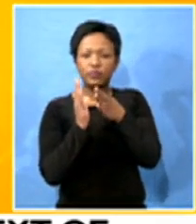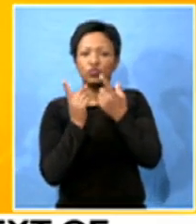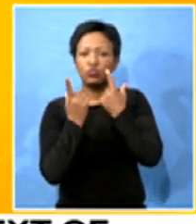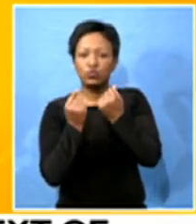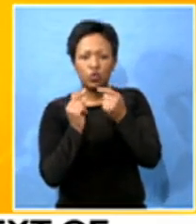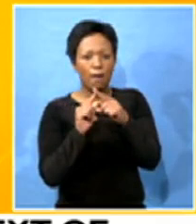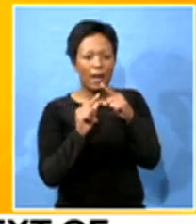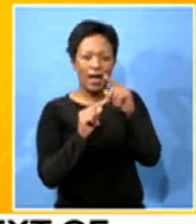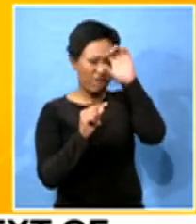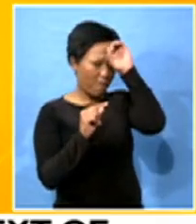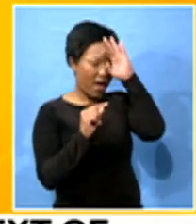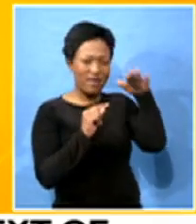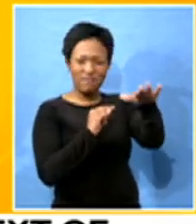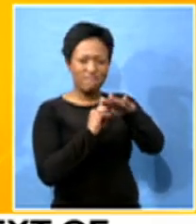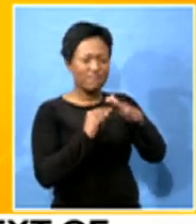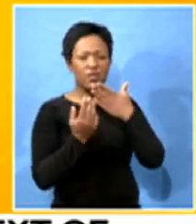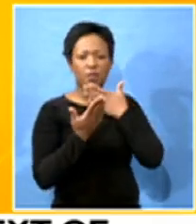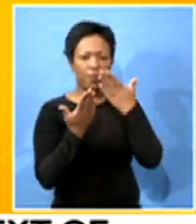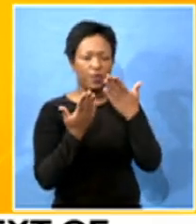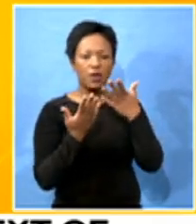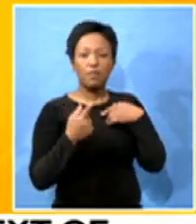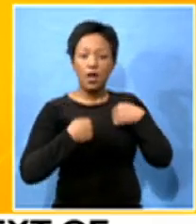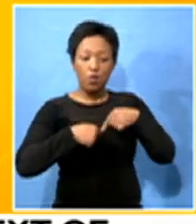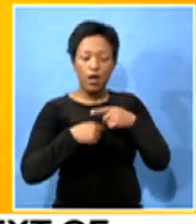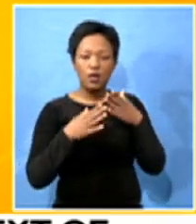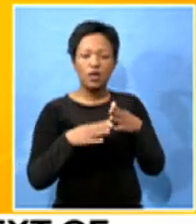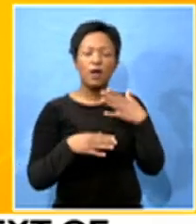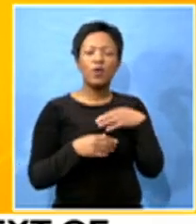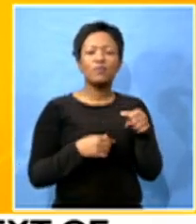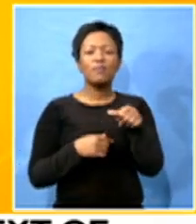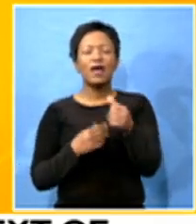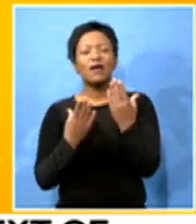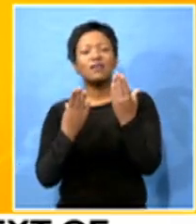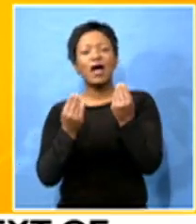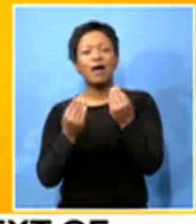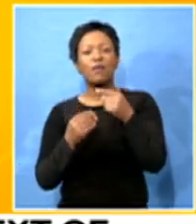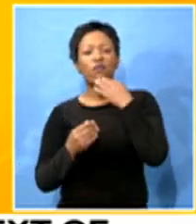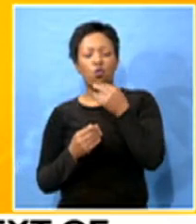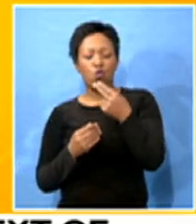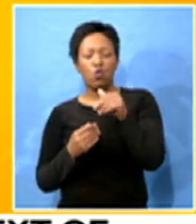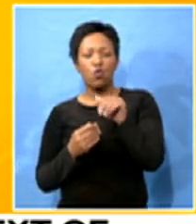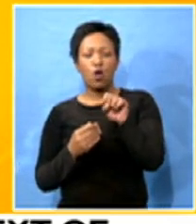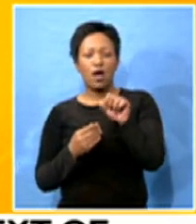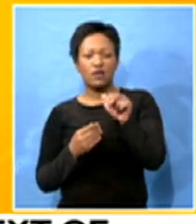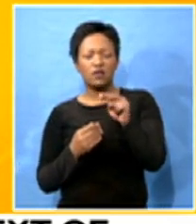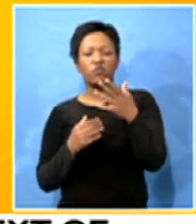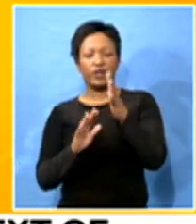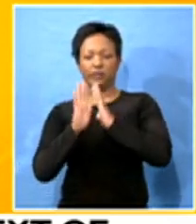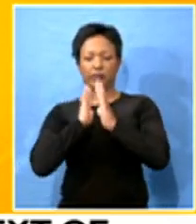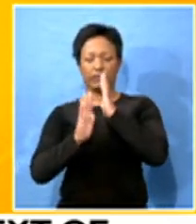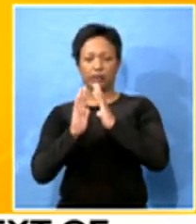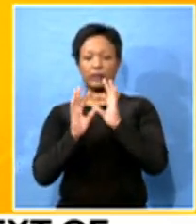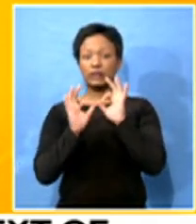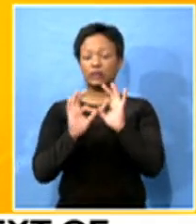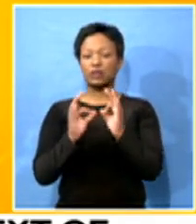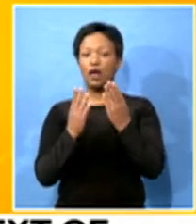was months ago, and here we are again. So I just want to get back to these figures that you say, Hassen, that we really don't have accurate figures. Is there nothing